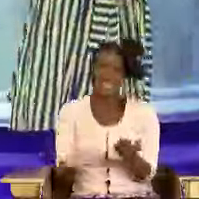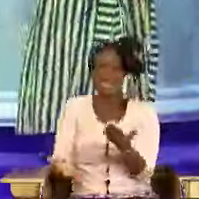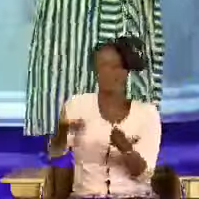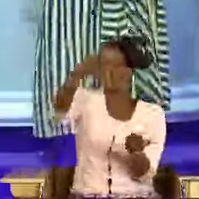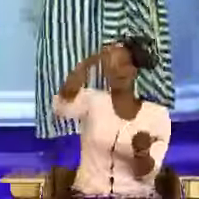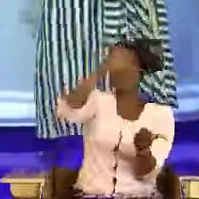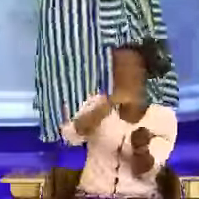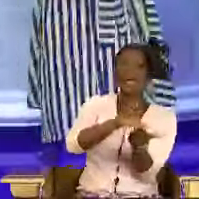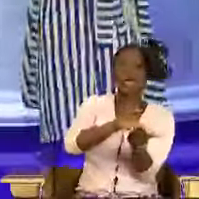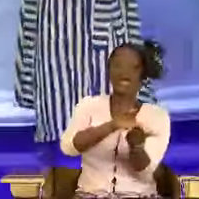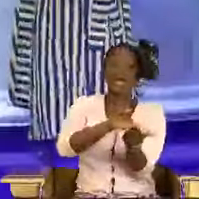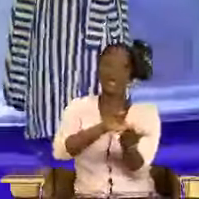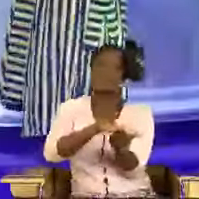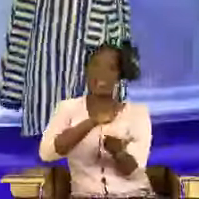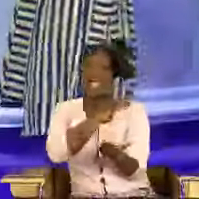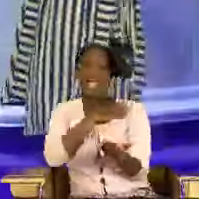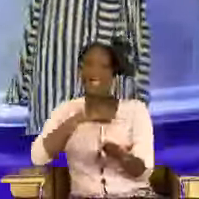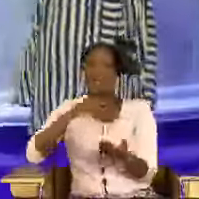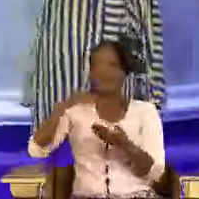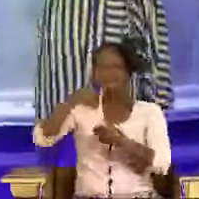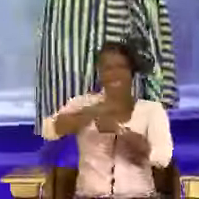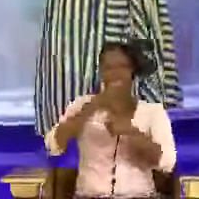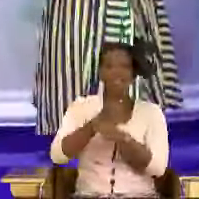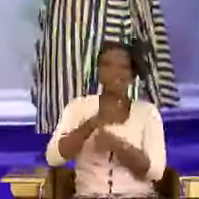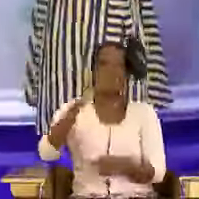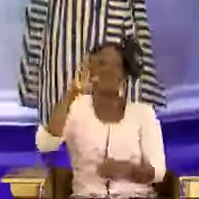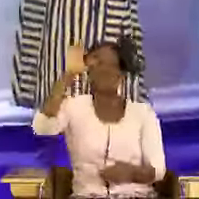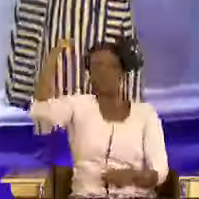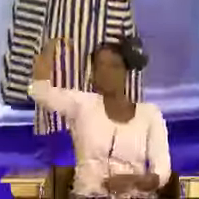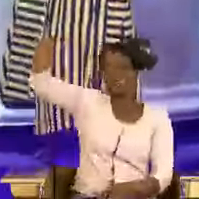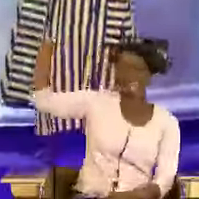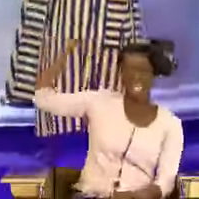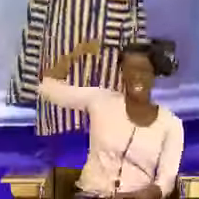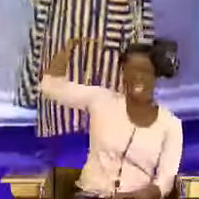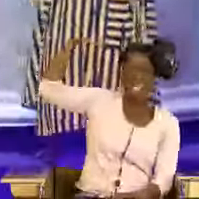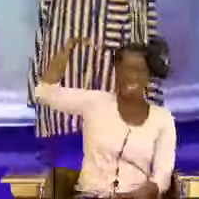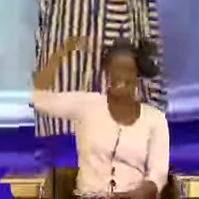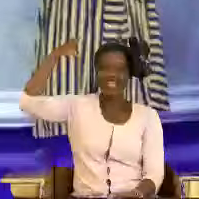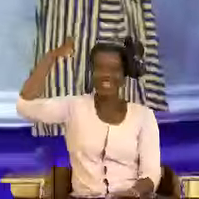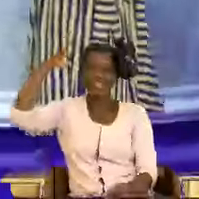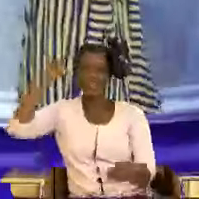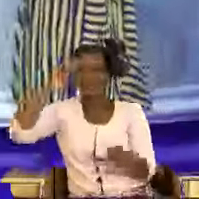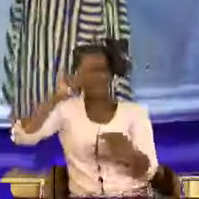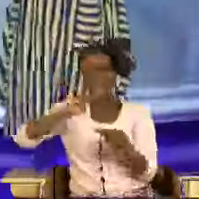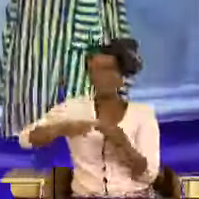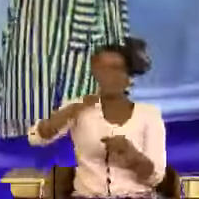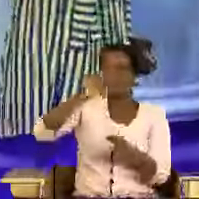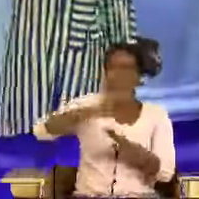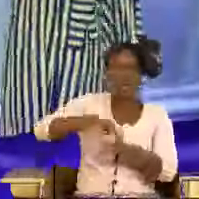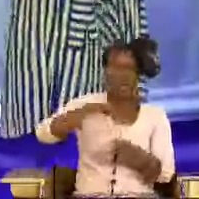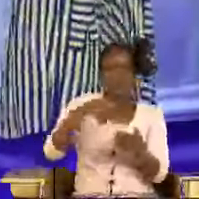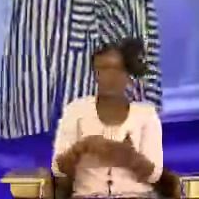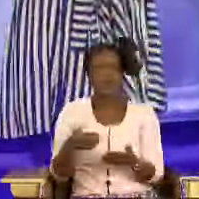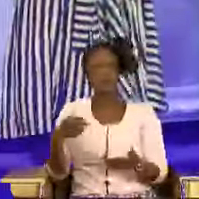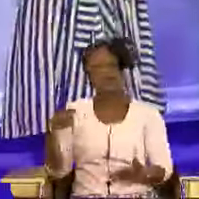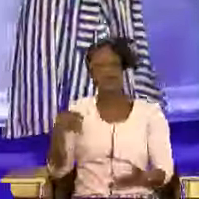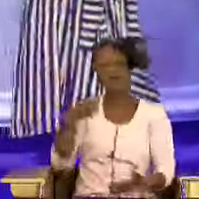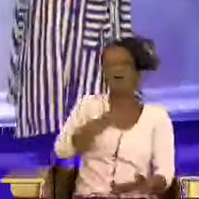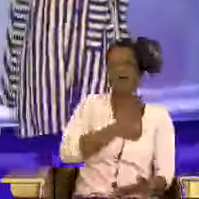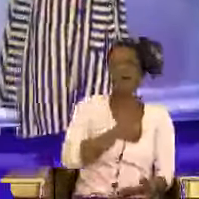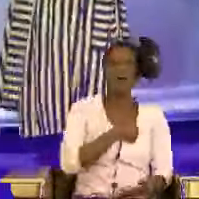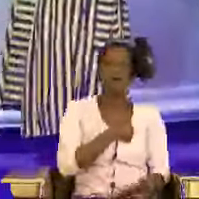abundance and cause your bra to call on